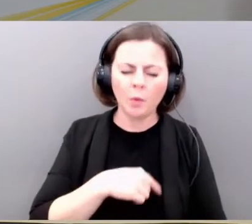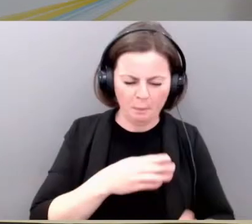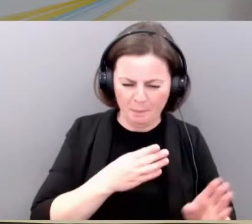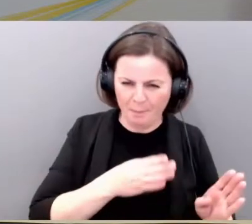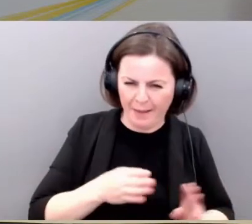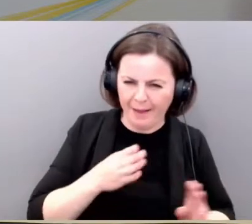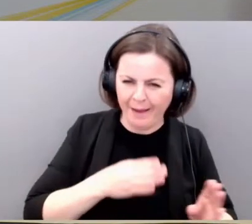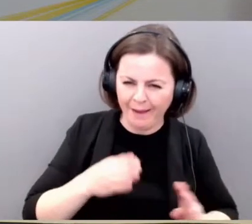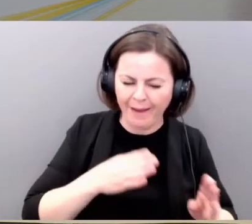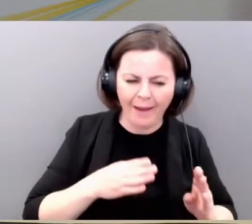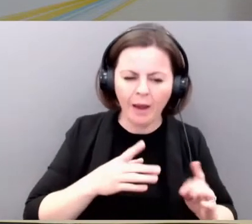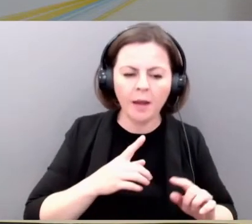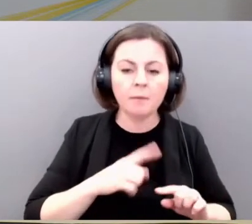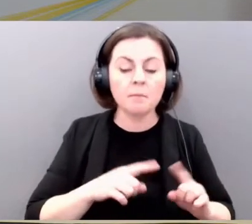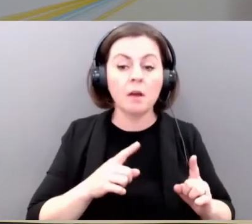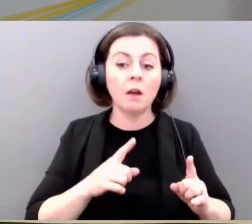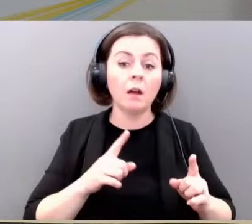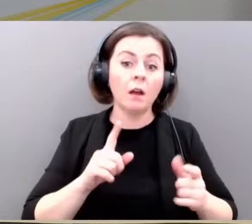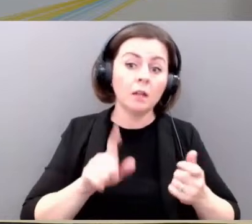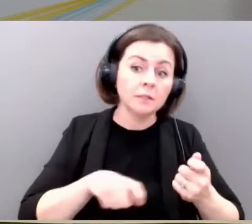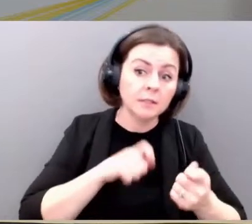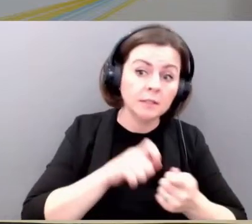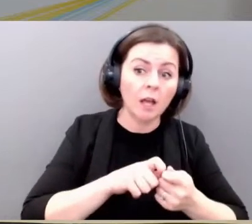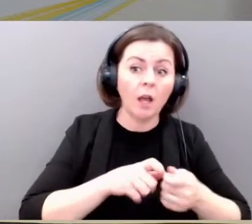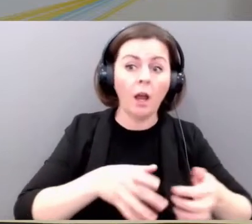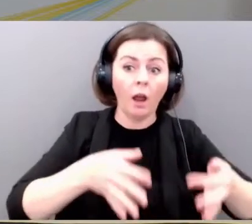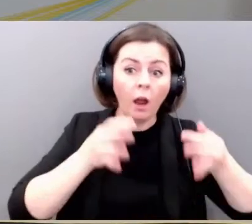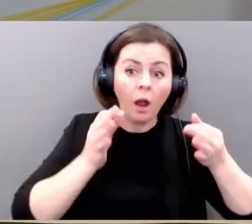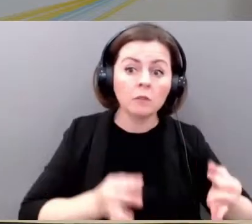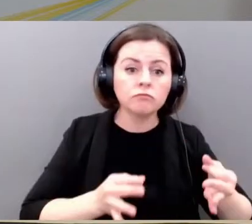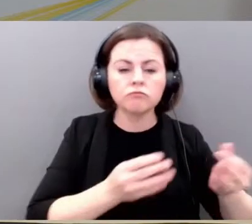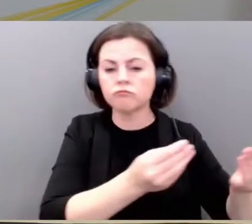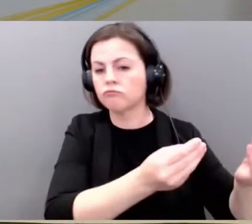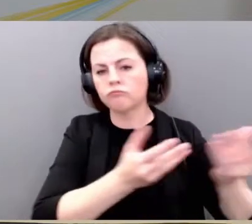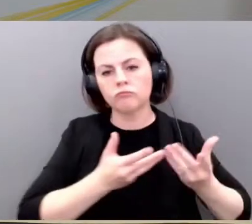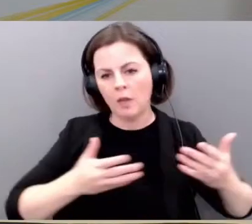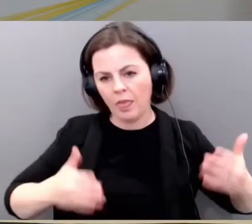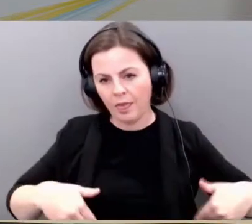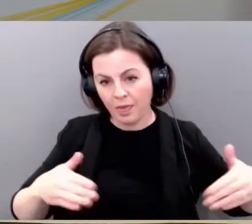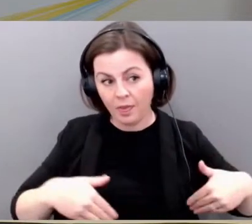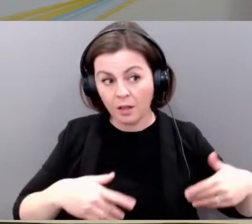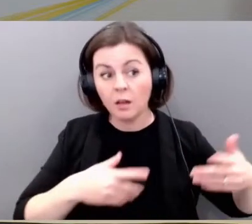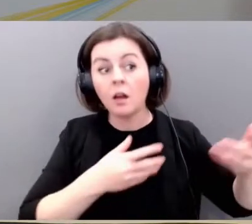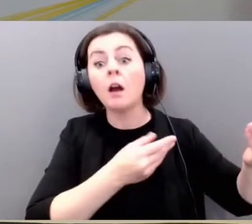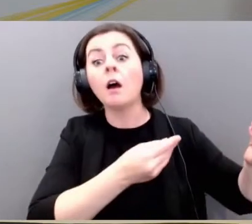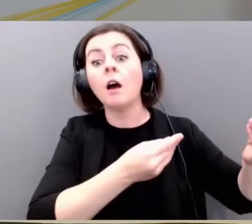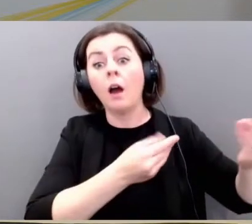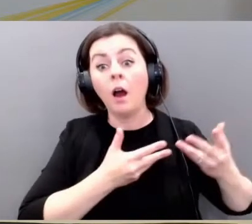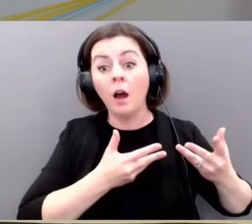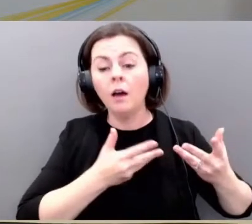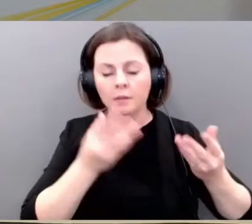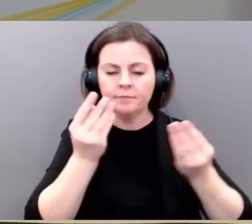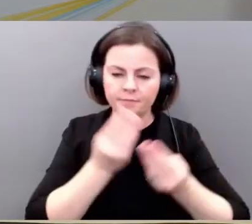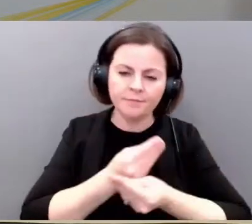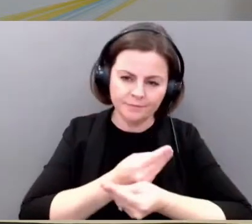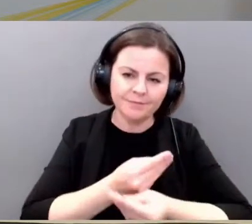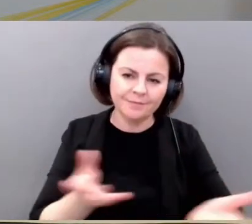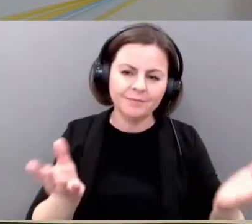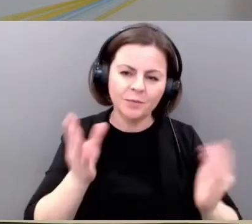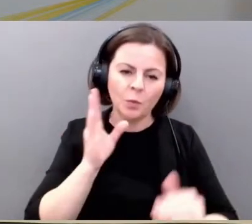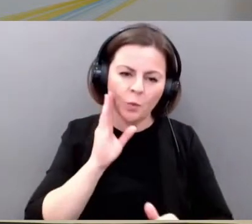not know those. But once we do, we'll be letting you know exactly those confirmed